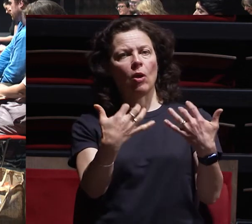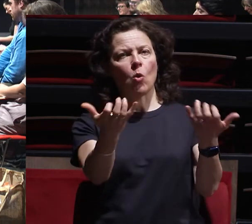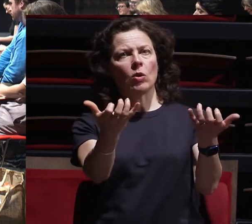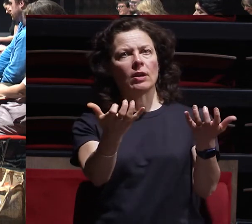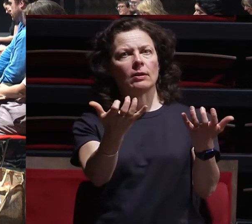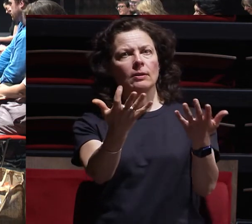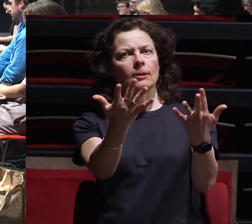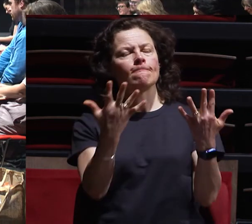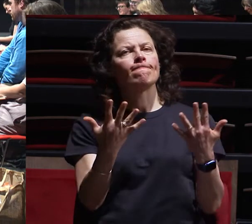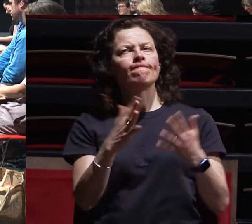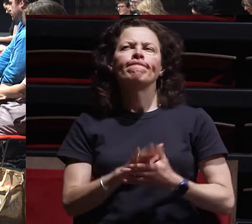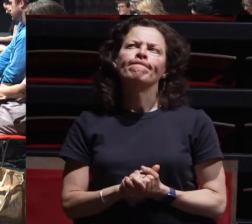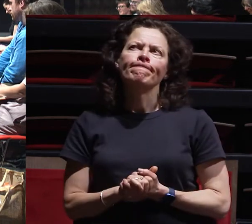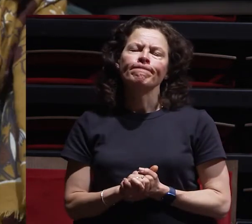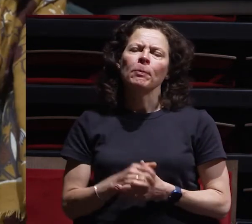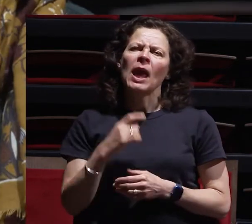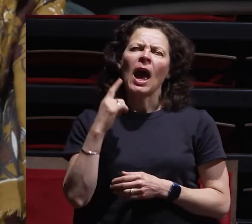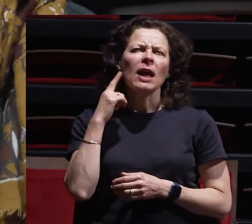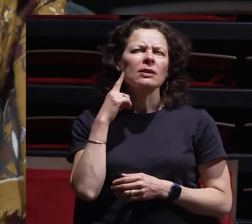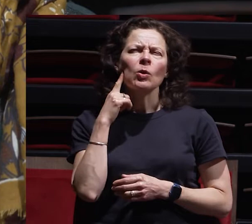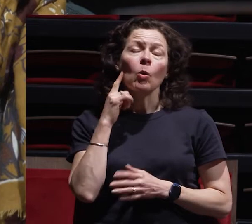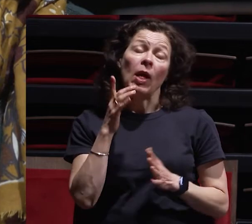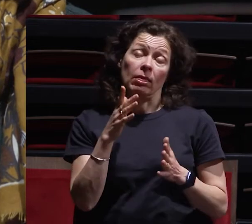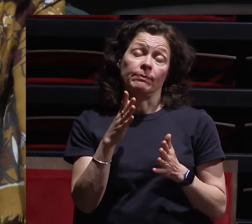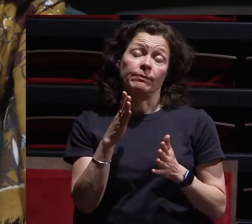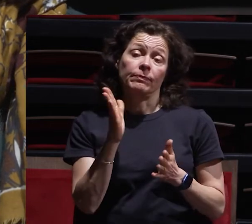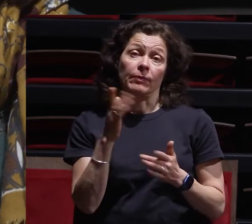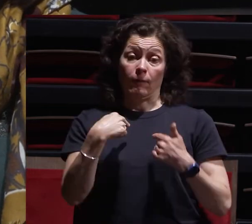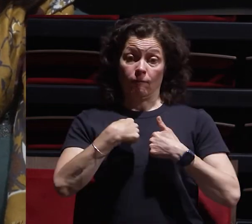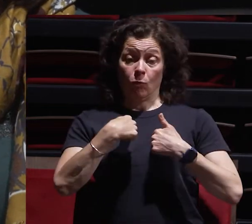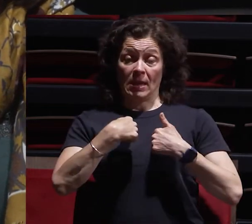for the audience? I don't think...